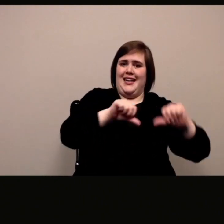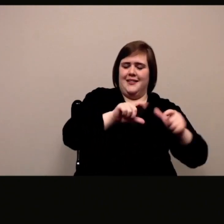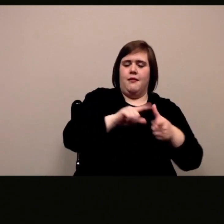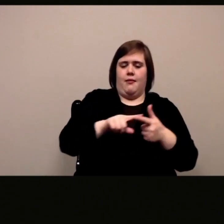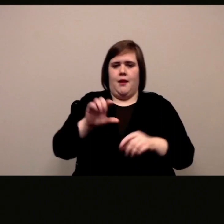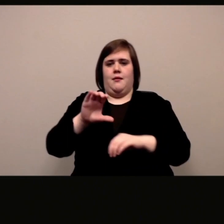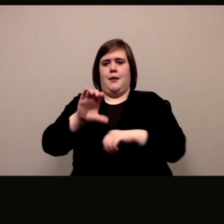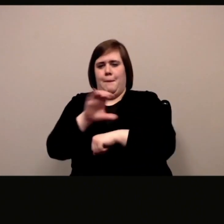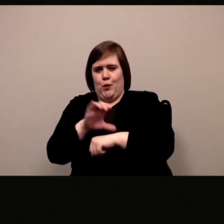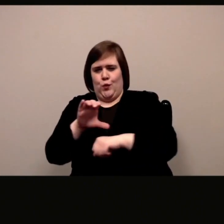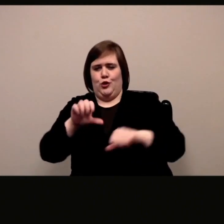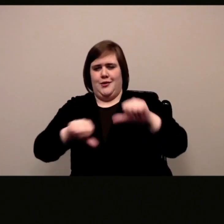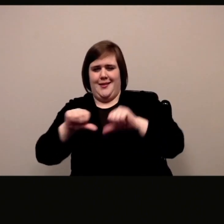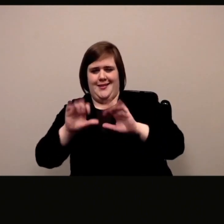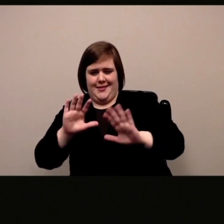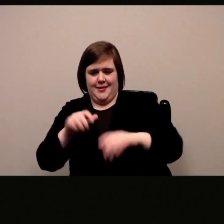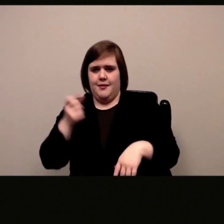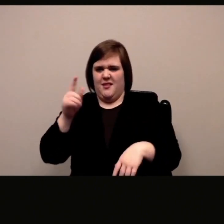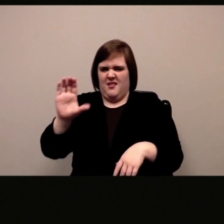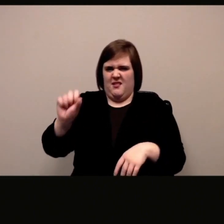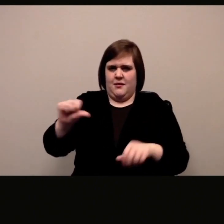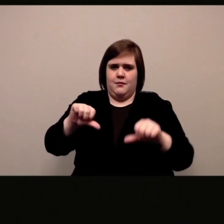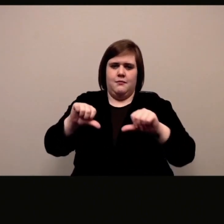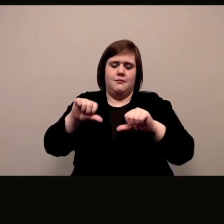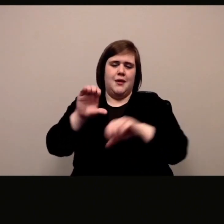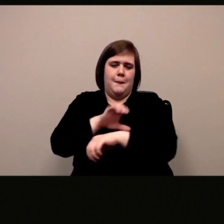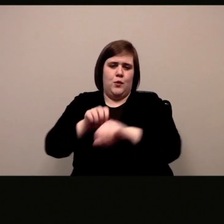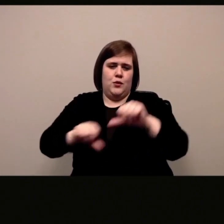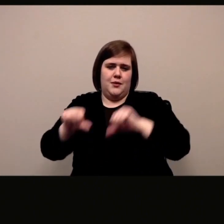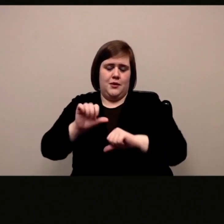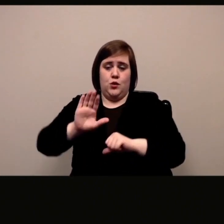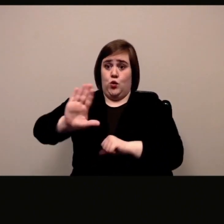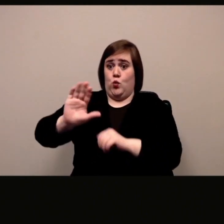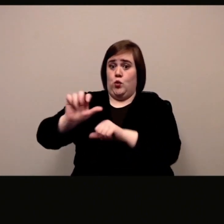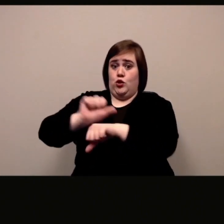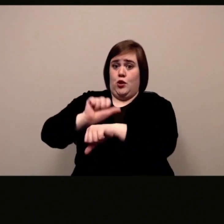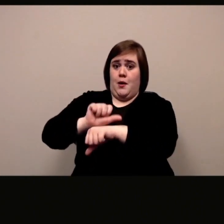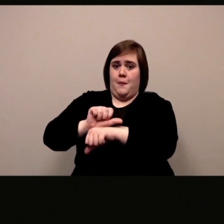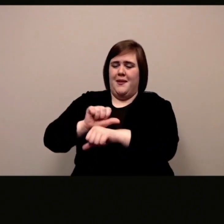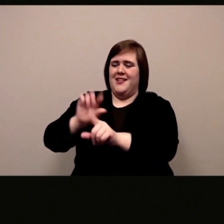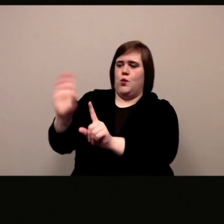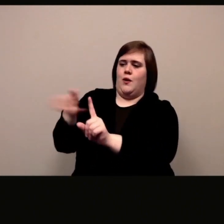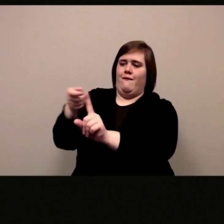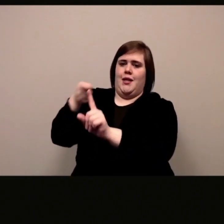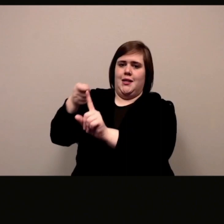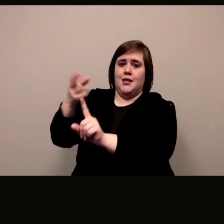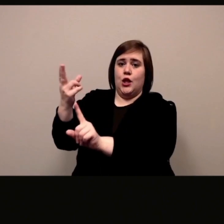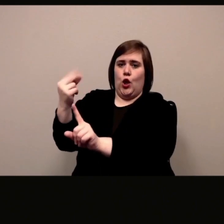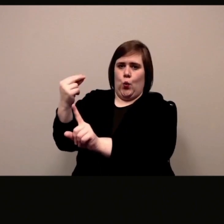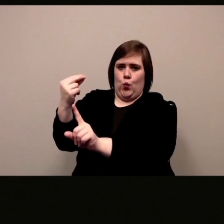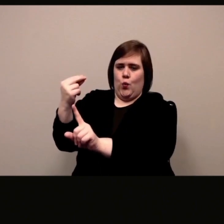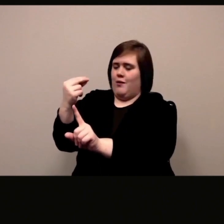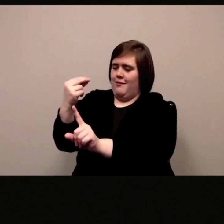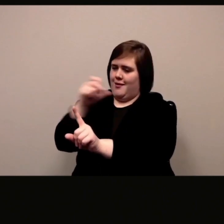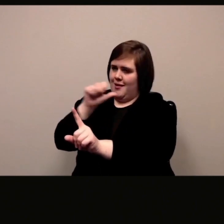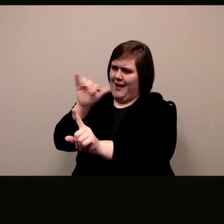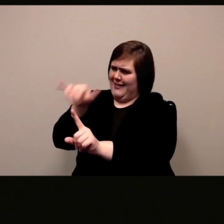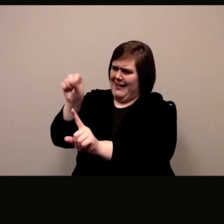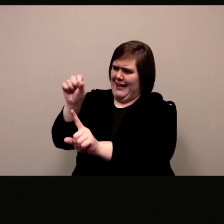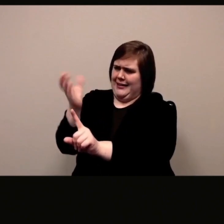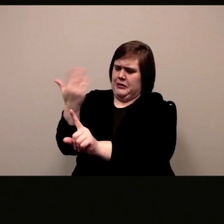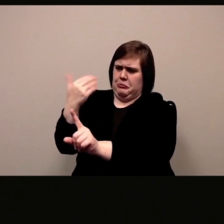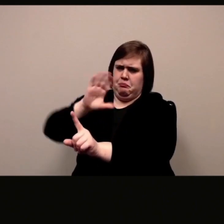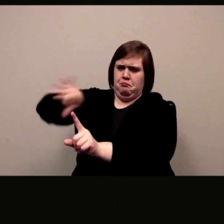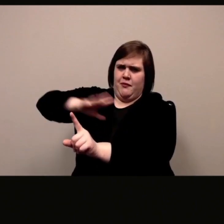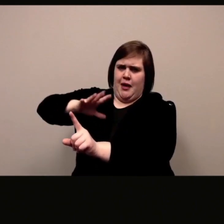my students, even with computer science when they're working on the project, your job is to convince the no's, not the yeses, and not the I'll